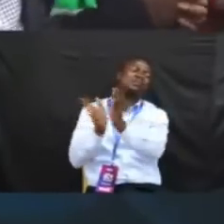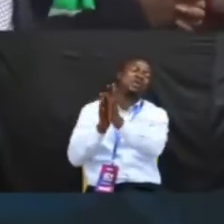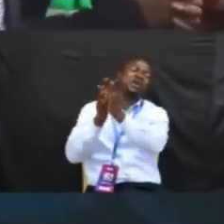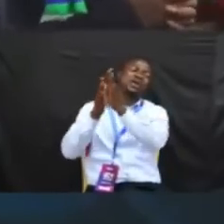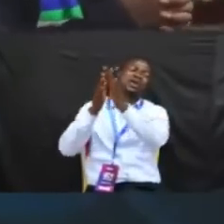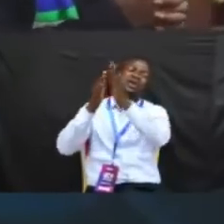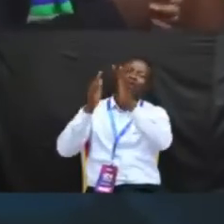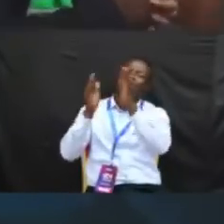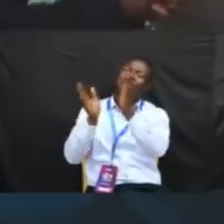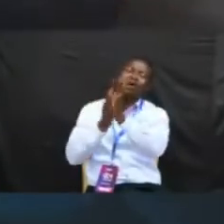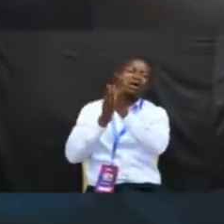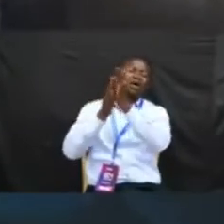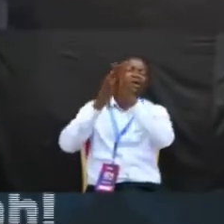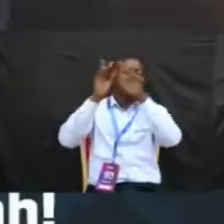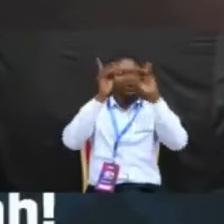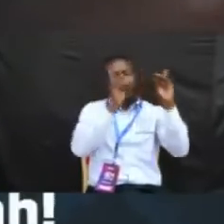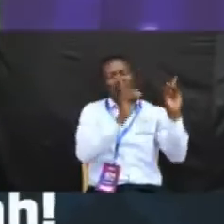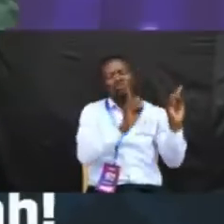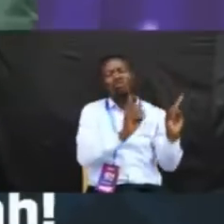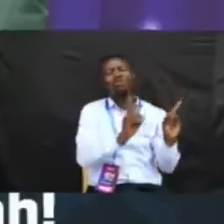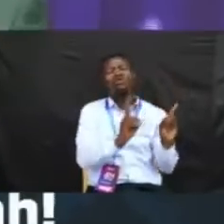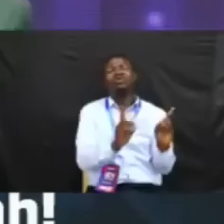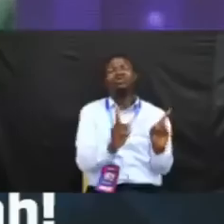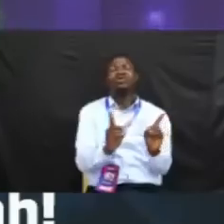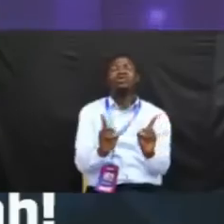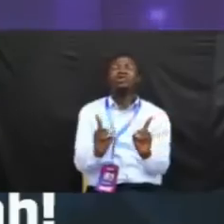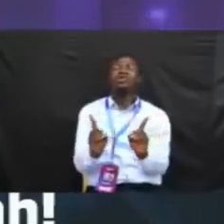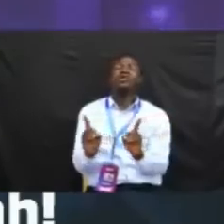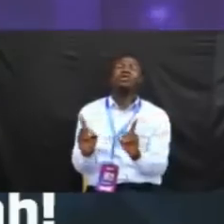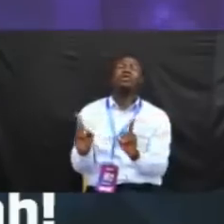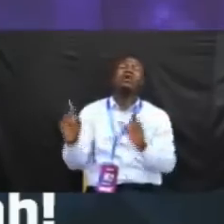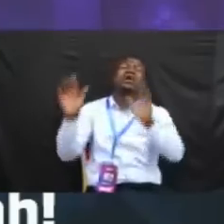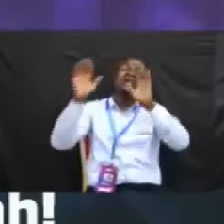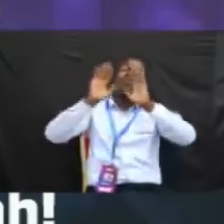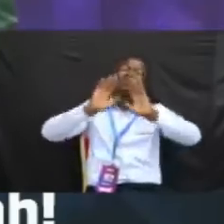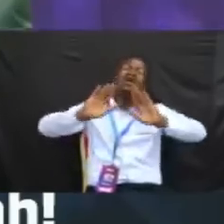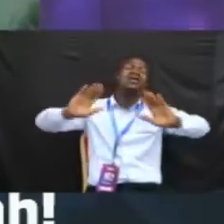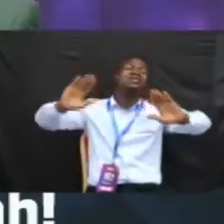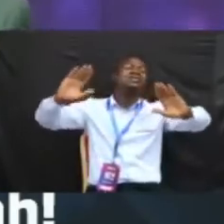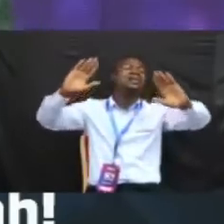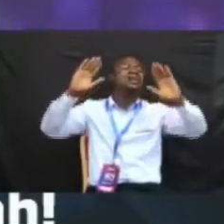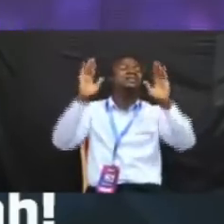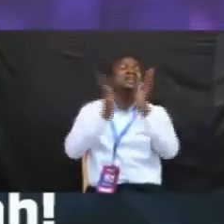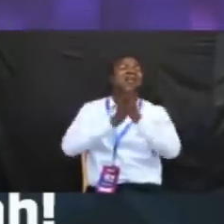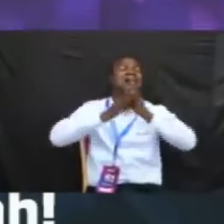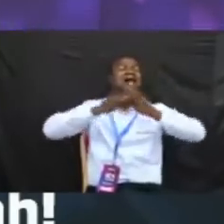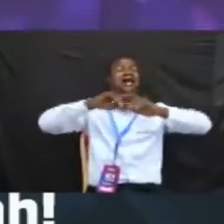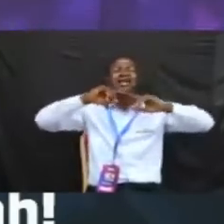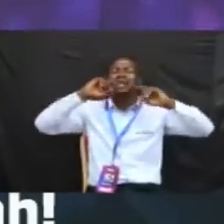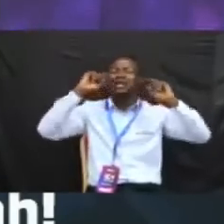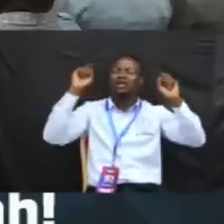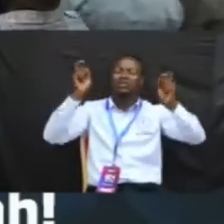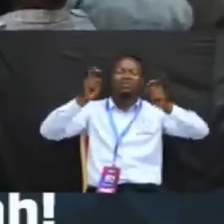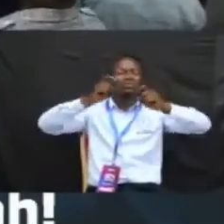We praise we do wonder